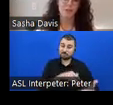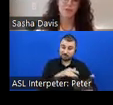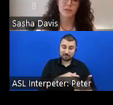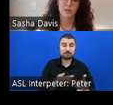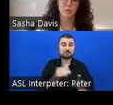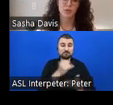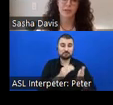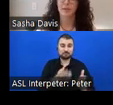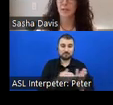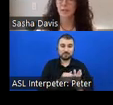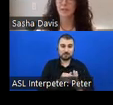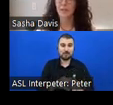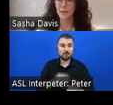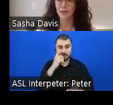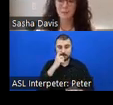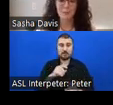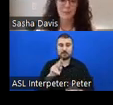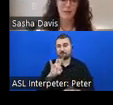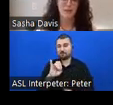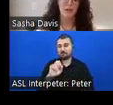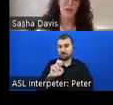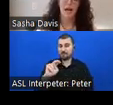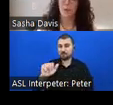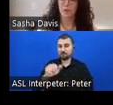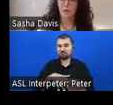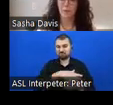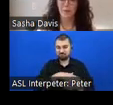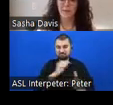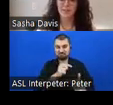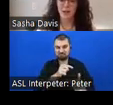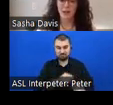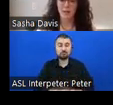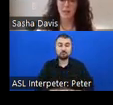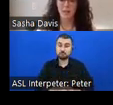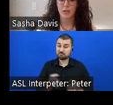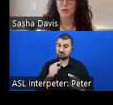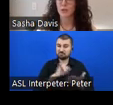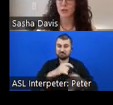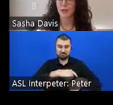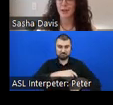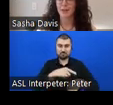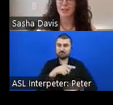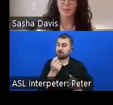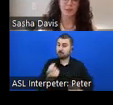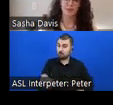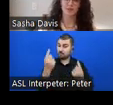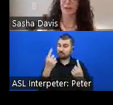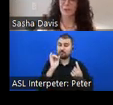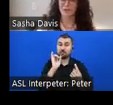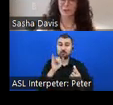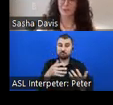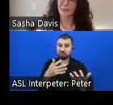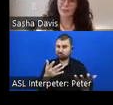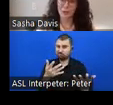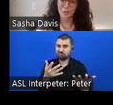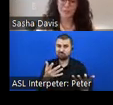the Kunstgewerbeschule in Vienna. However, by this time, he understood that it was time